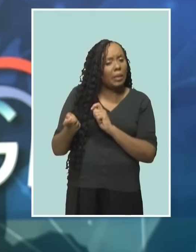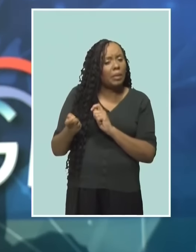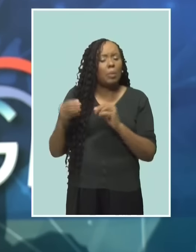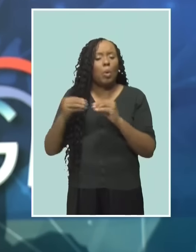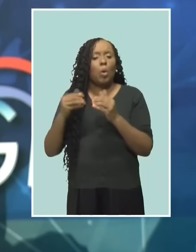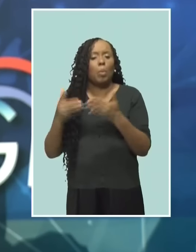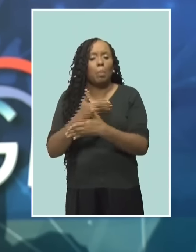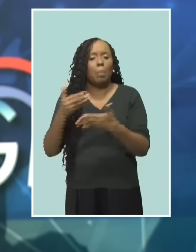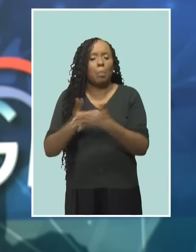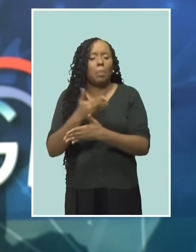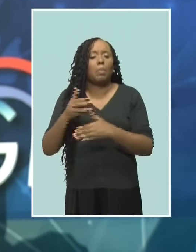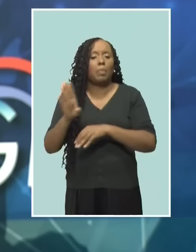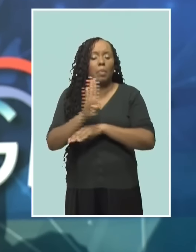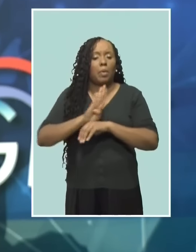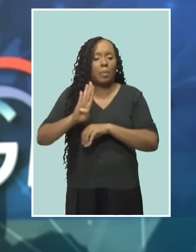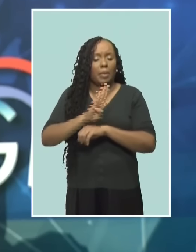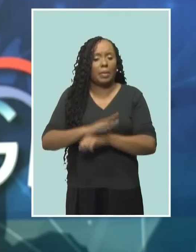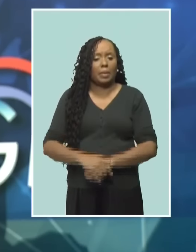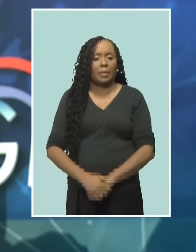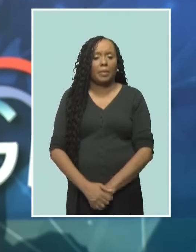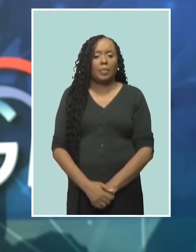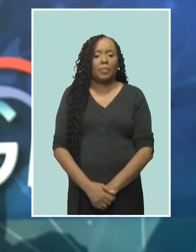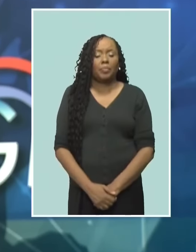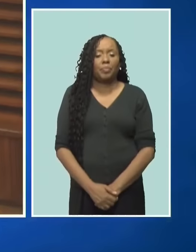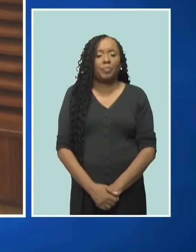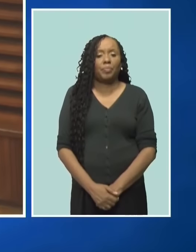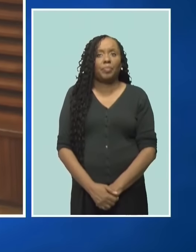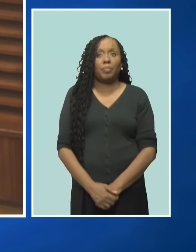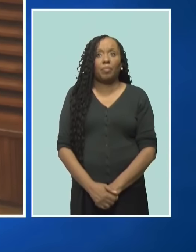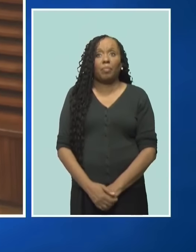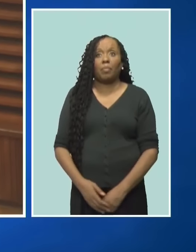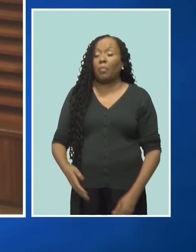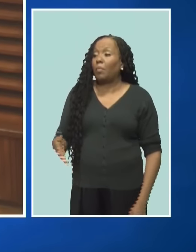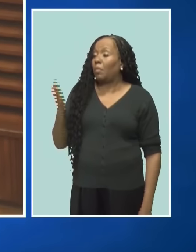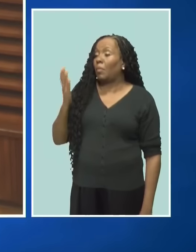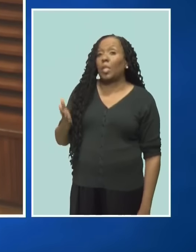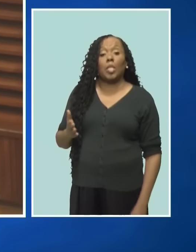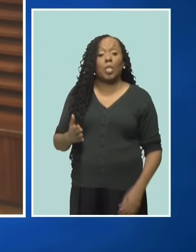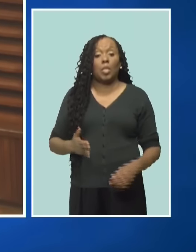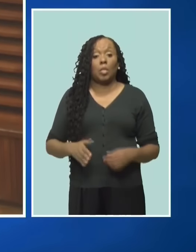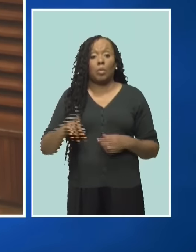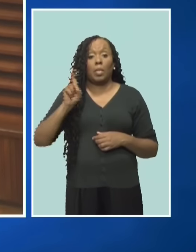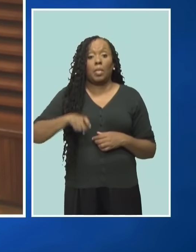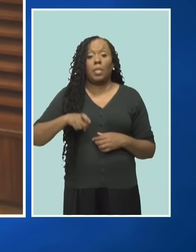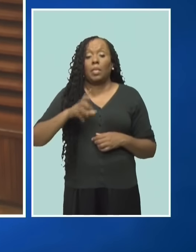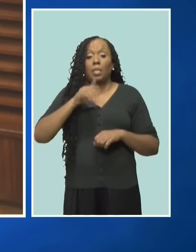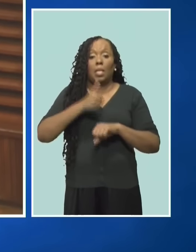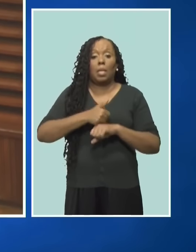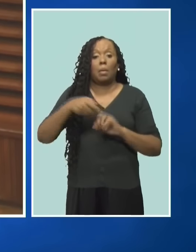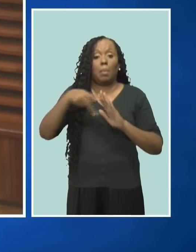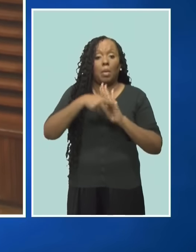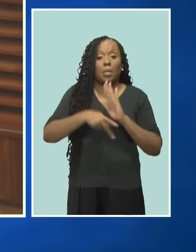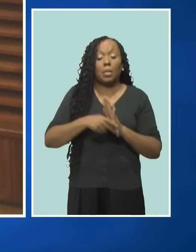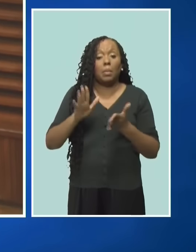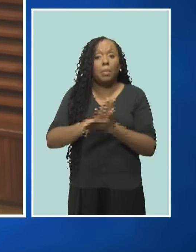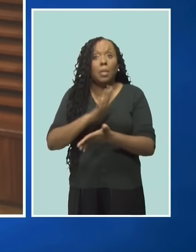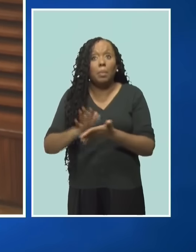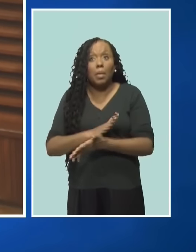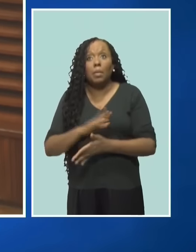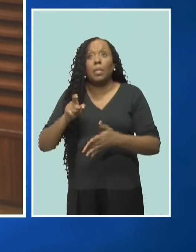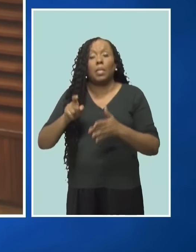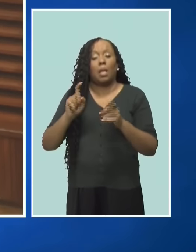to meet the needs of modern Barbados. Do we need to create a policy paper? Do we need to rethink, relook,